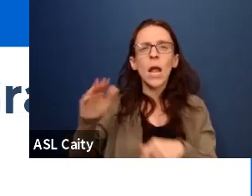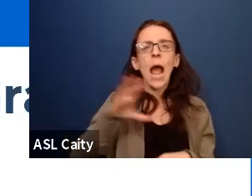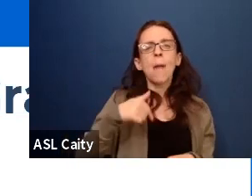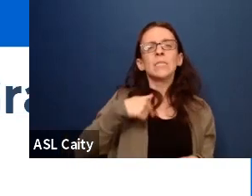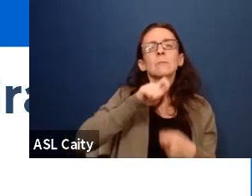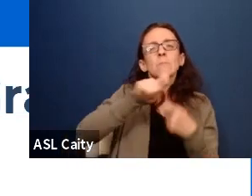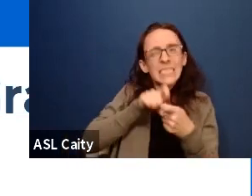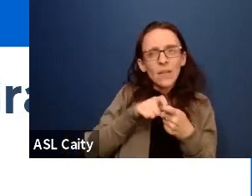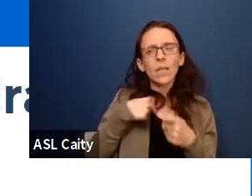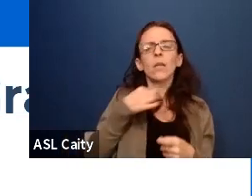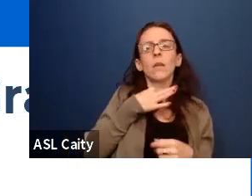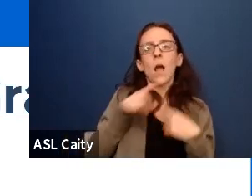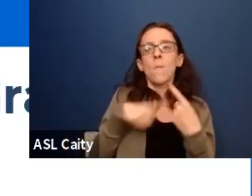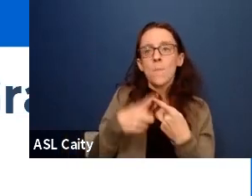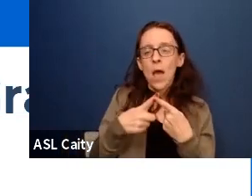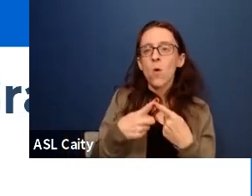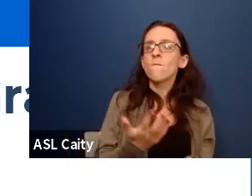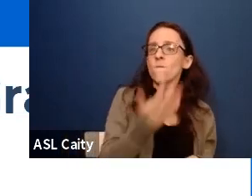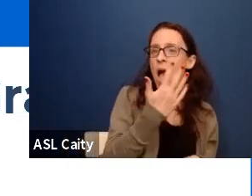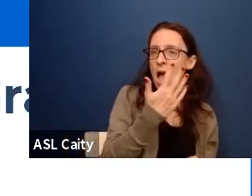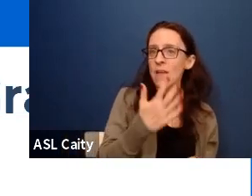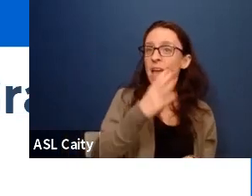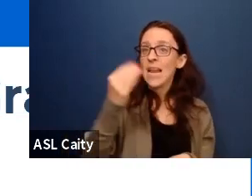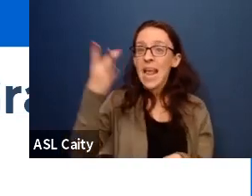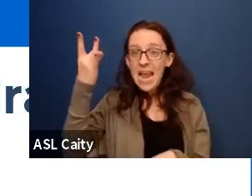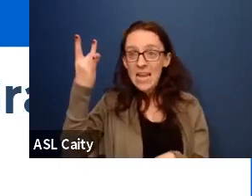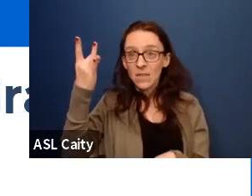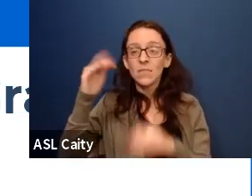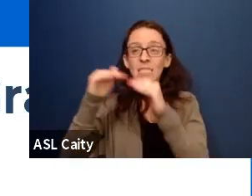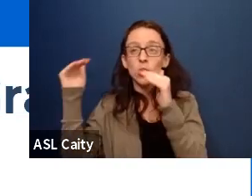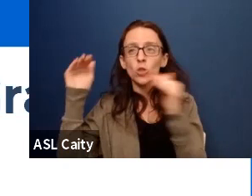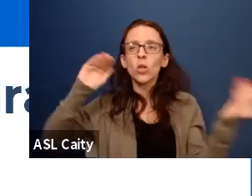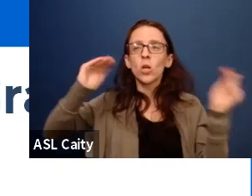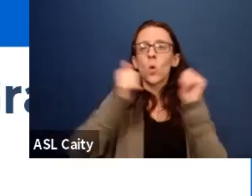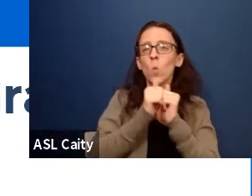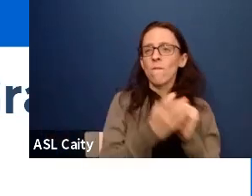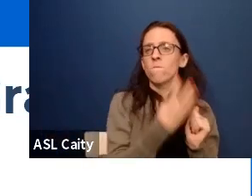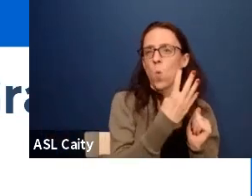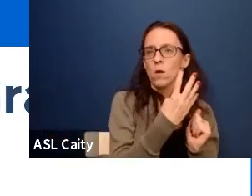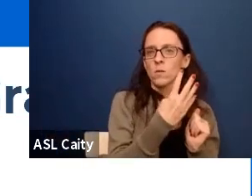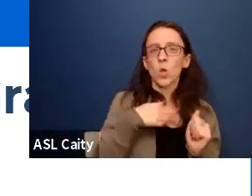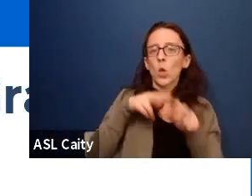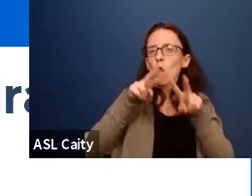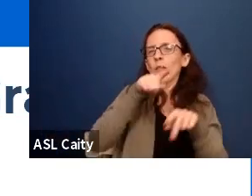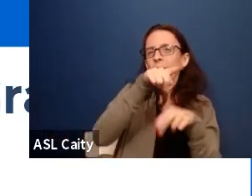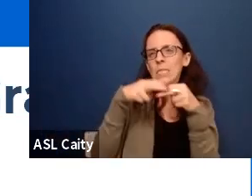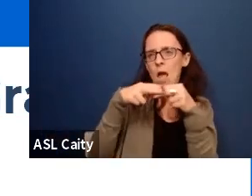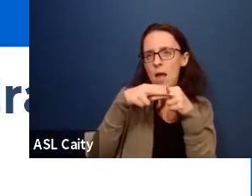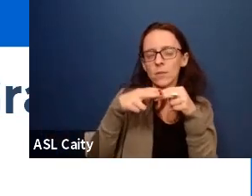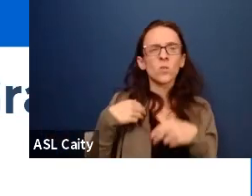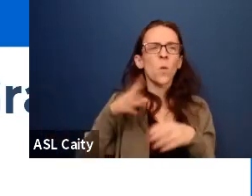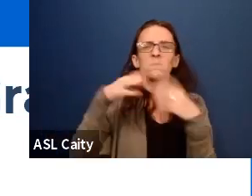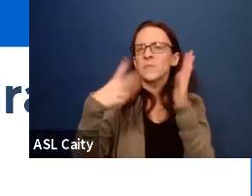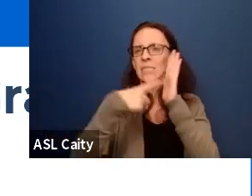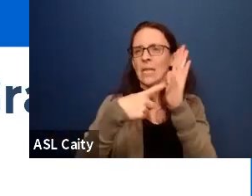tier models compared to the 4-tier model here on this slide. So, for example, when